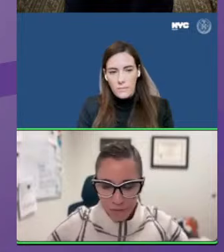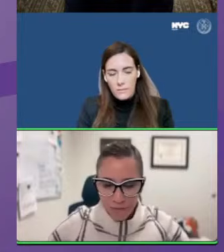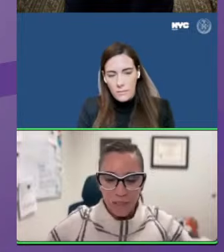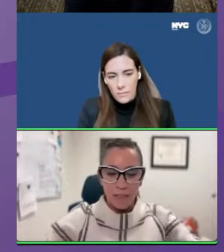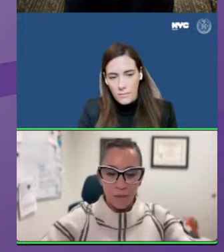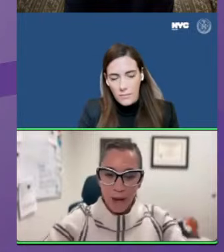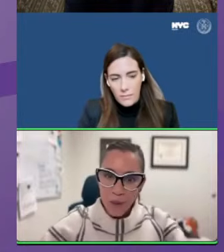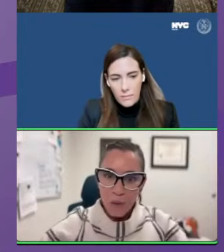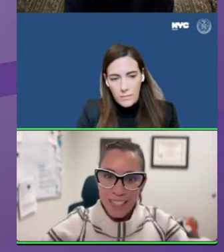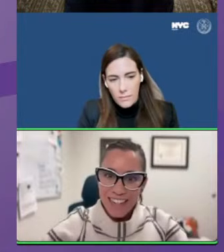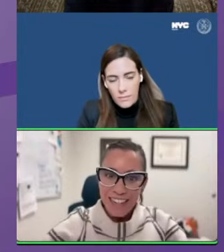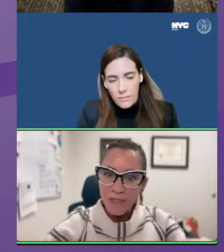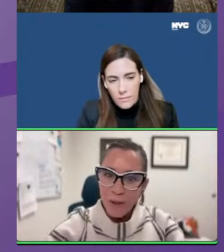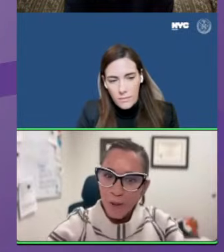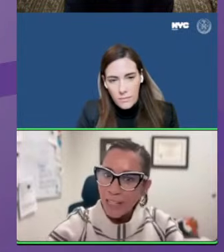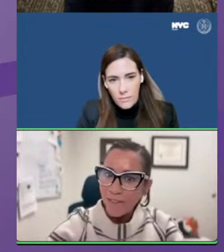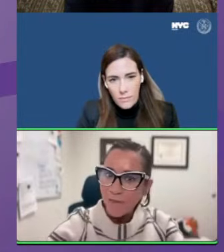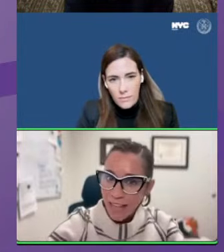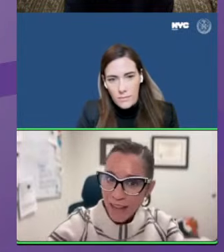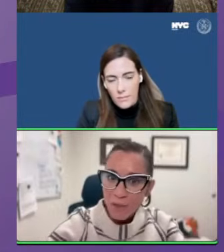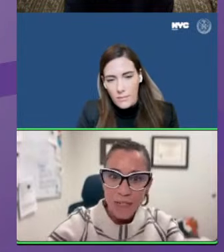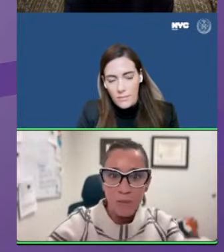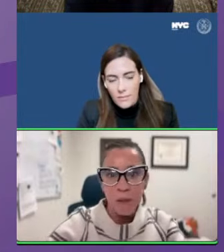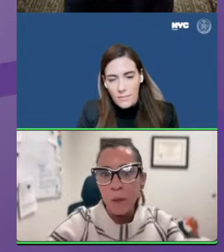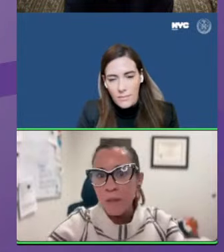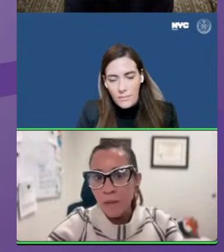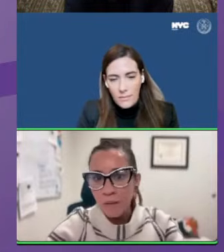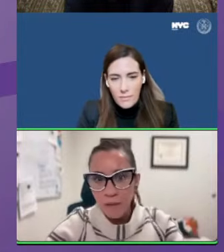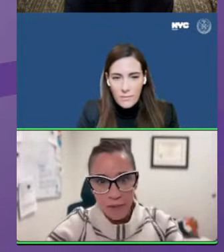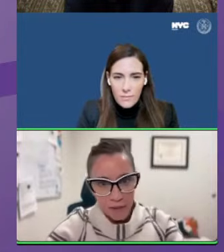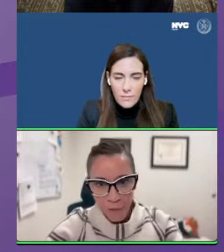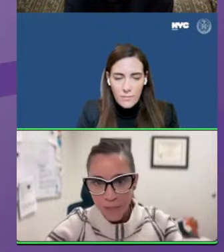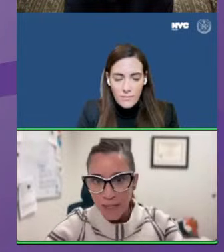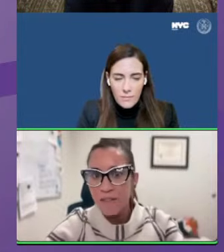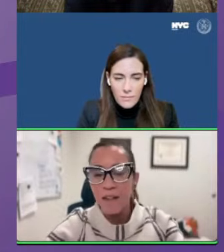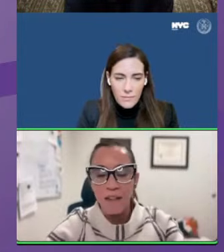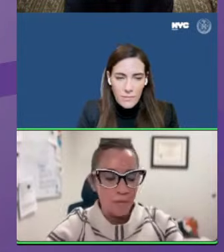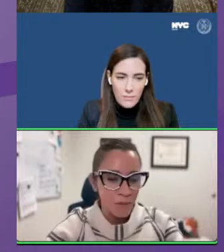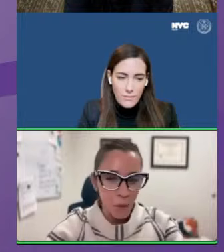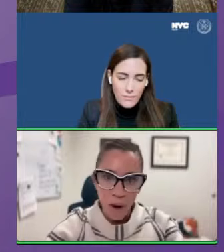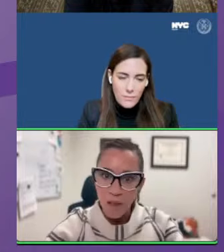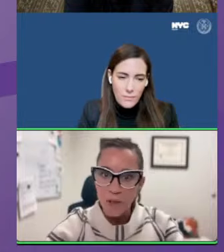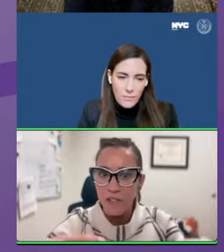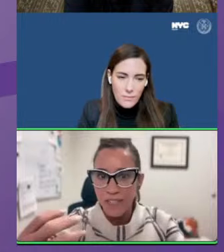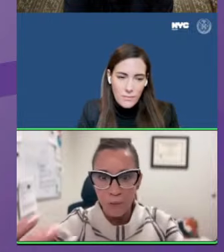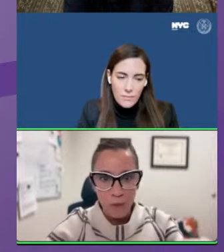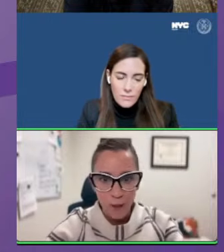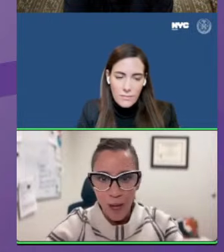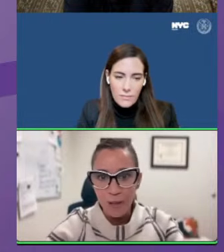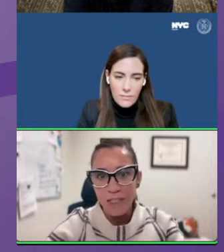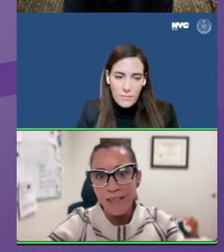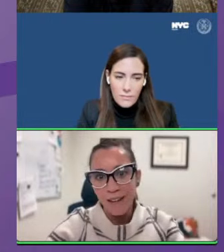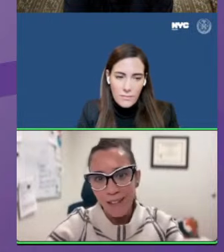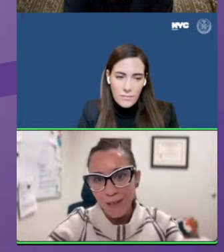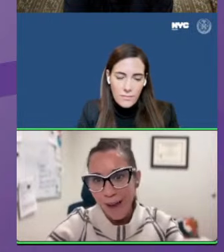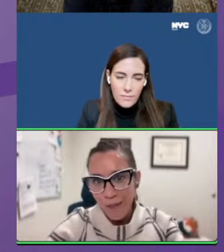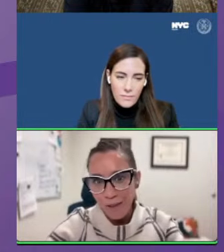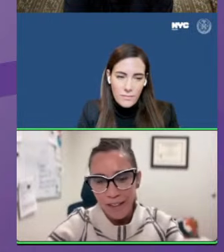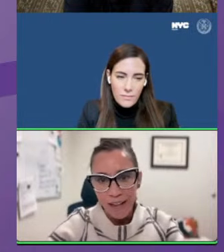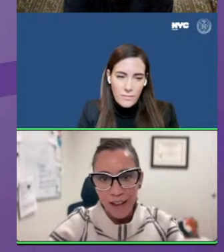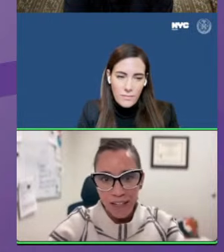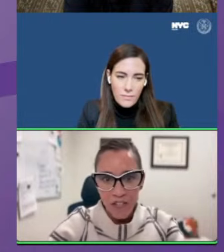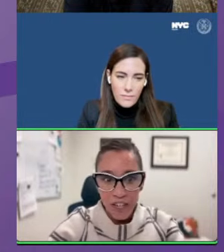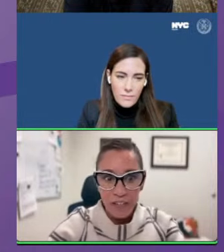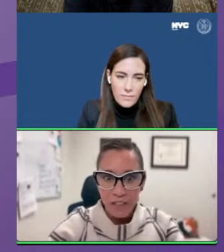of crowdsourcing not only physiatrists, but also therapists, neurologists, pulmonologists that got together